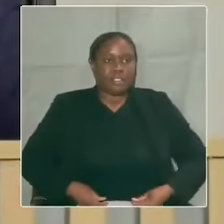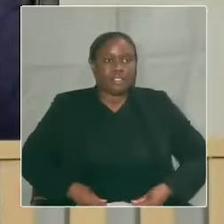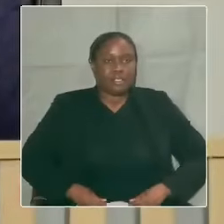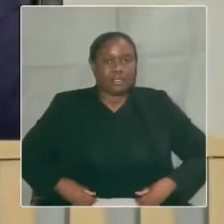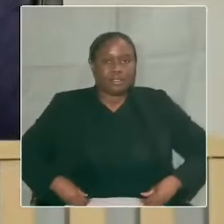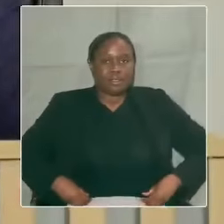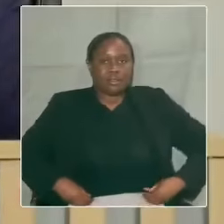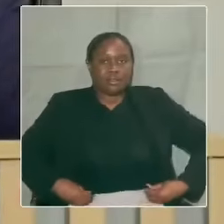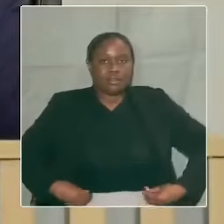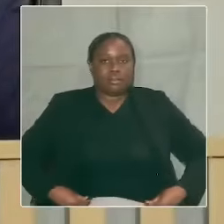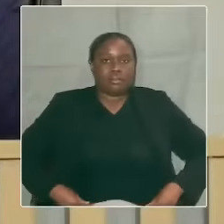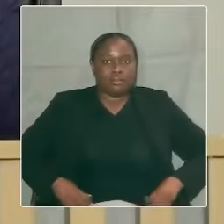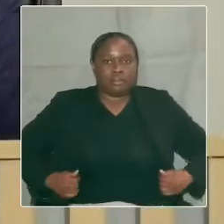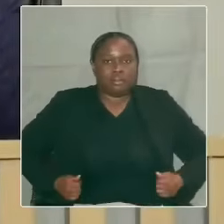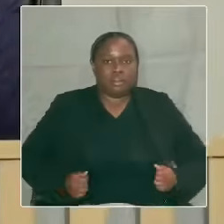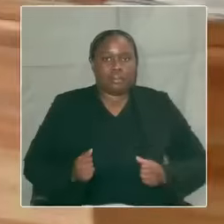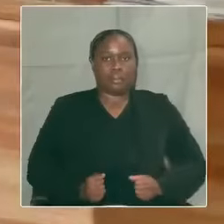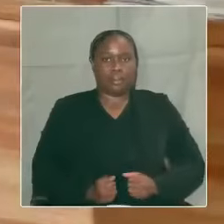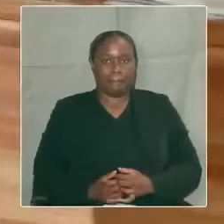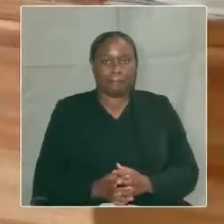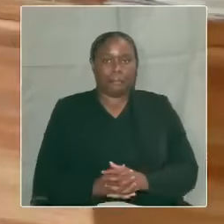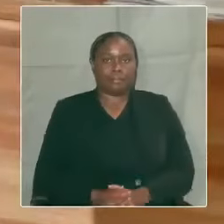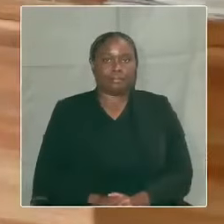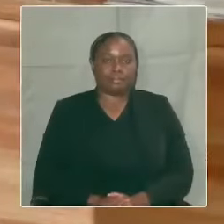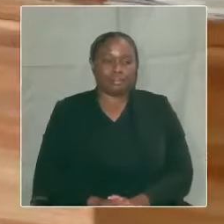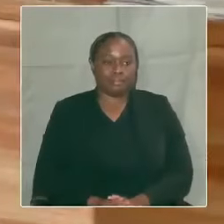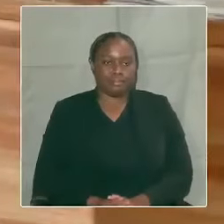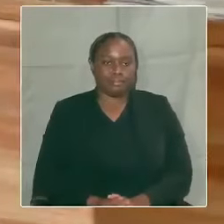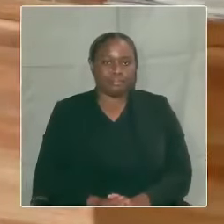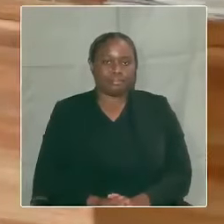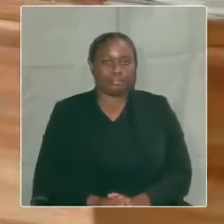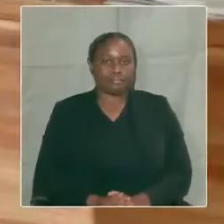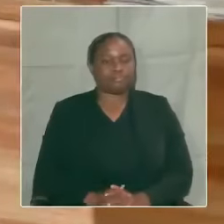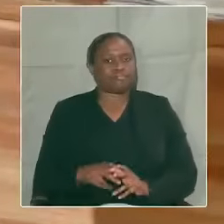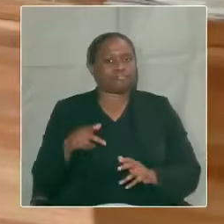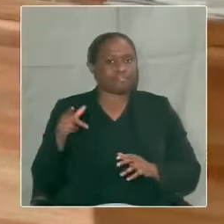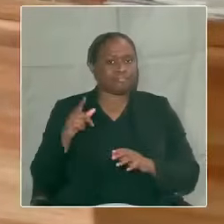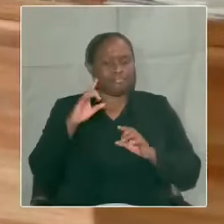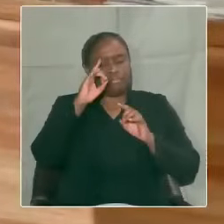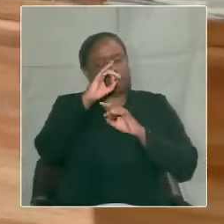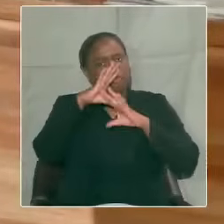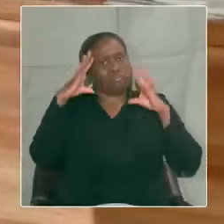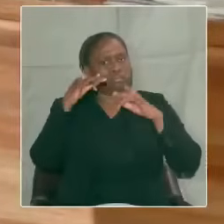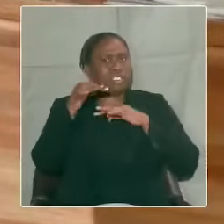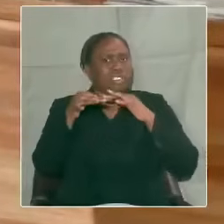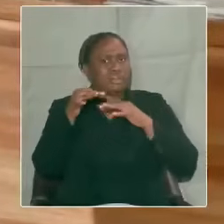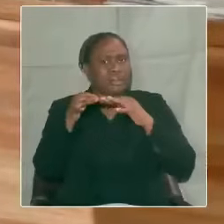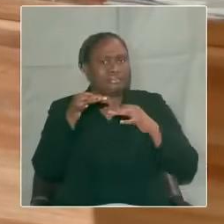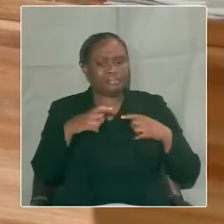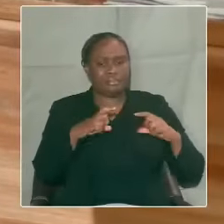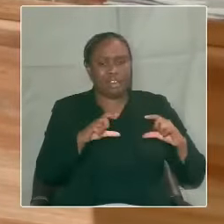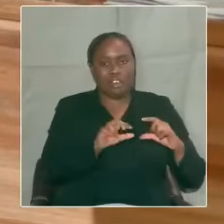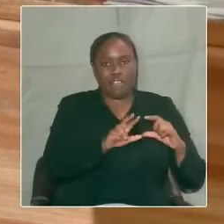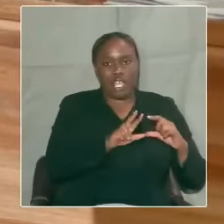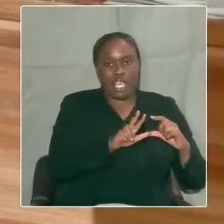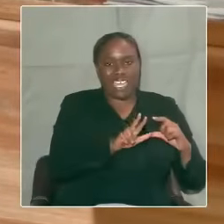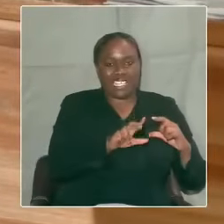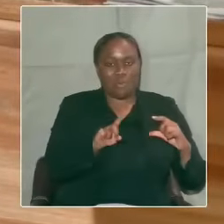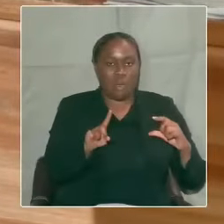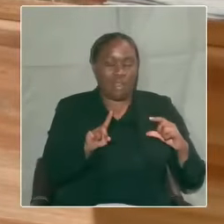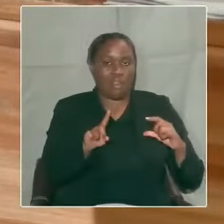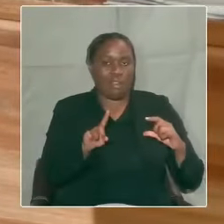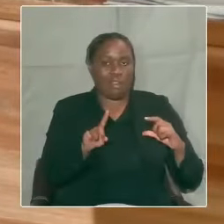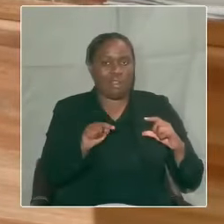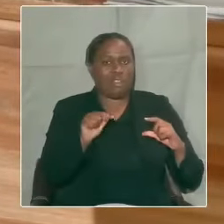And perhaps if you could just give an overview of the points that you seek to make in paragraph 81 in